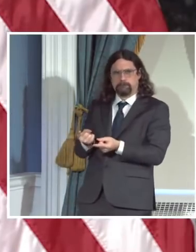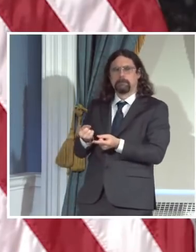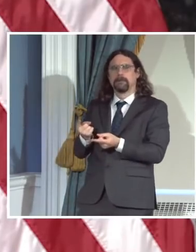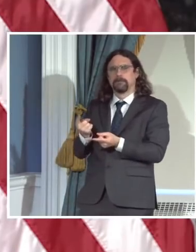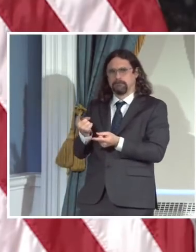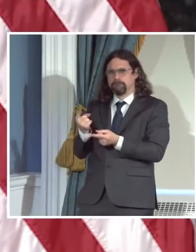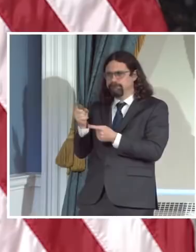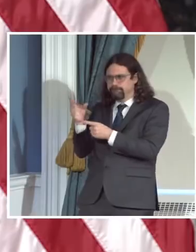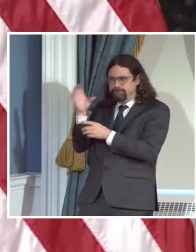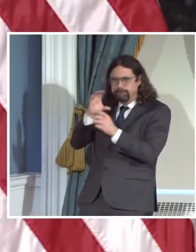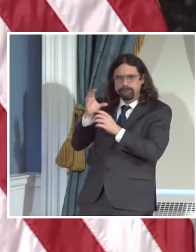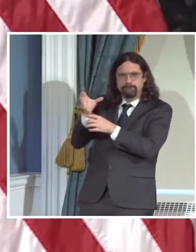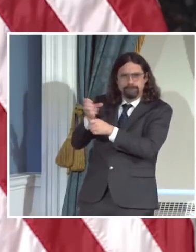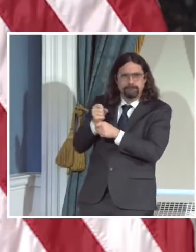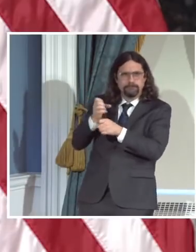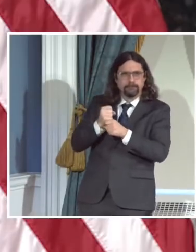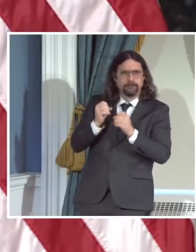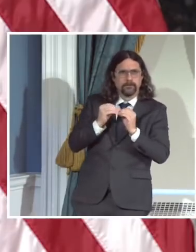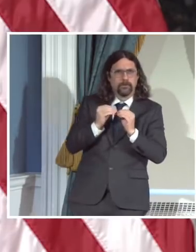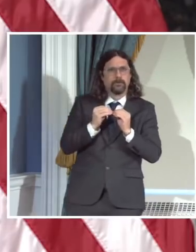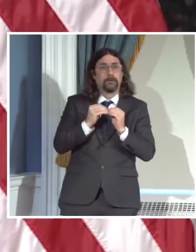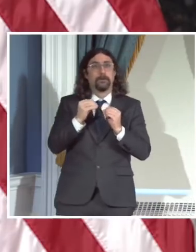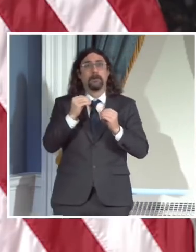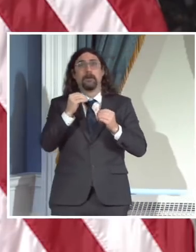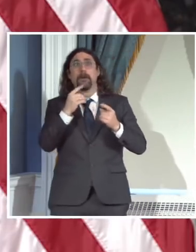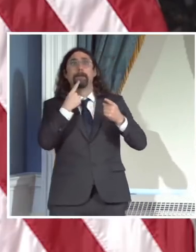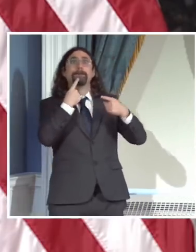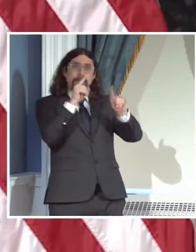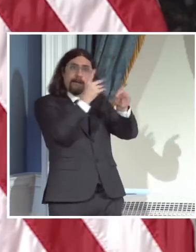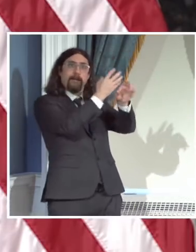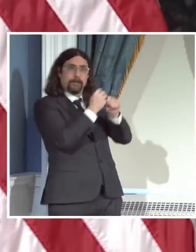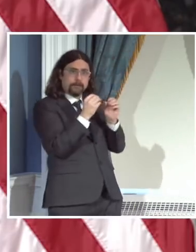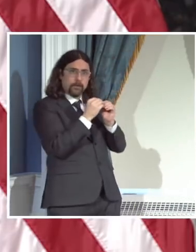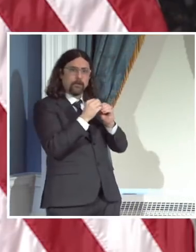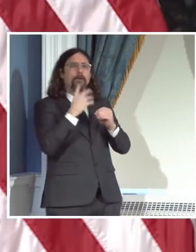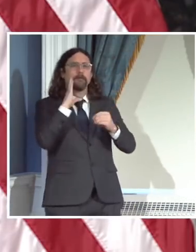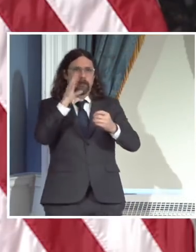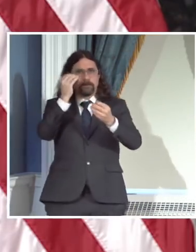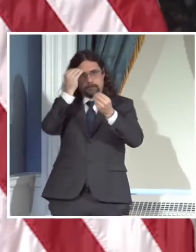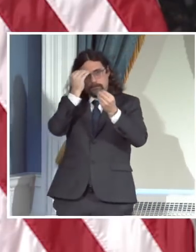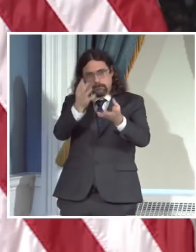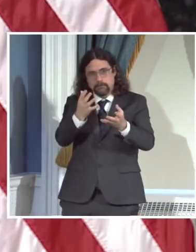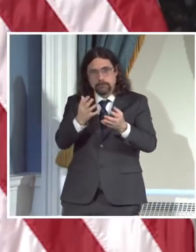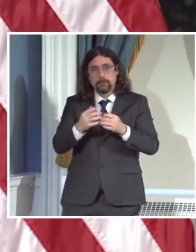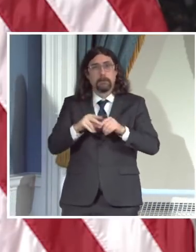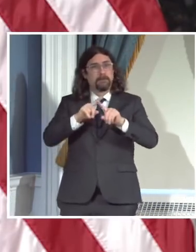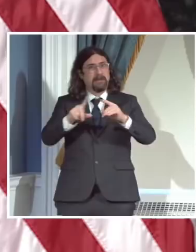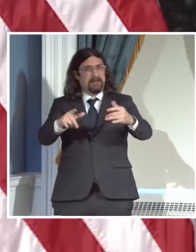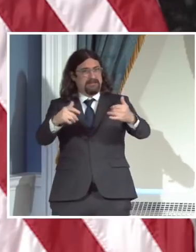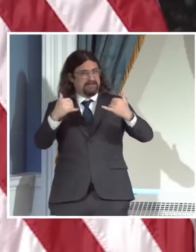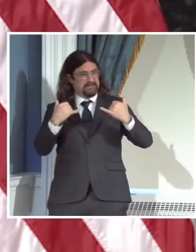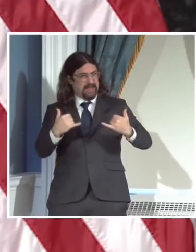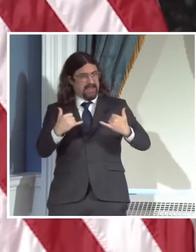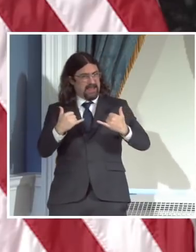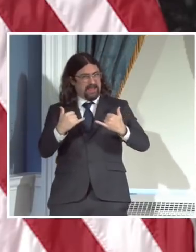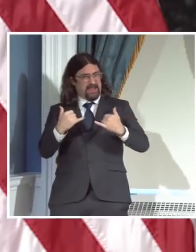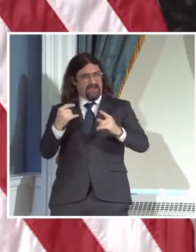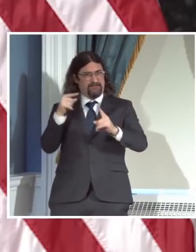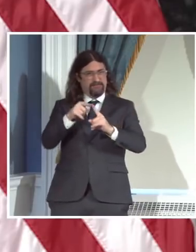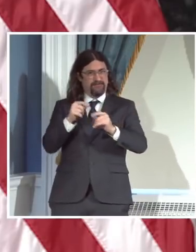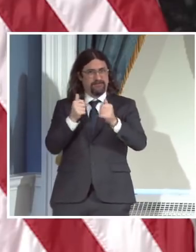in. So the need at this moment, here on this day, thinking ahead to